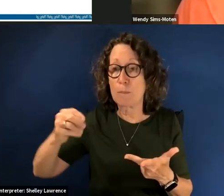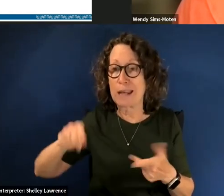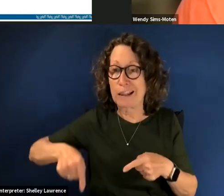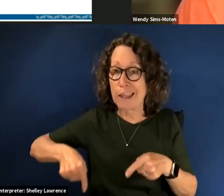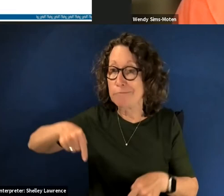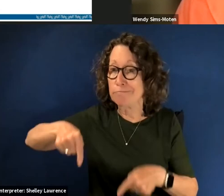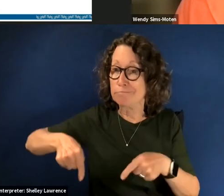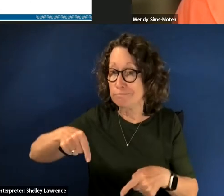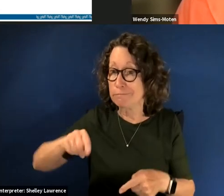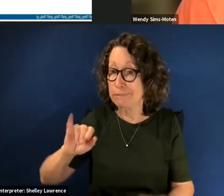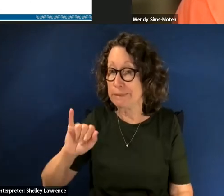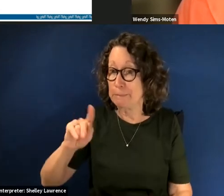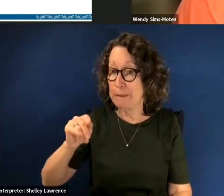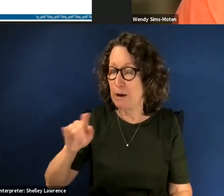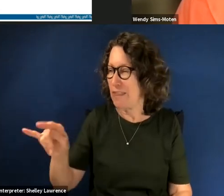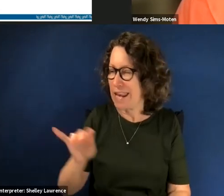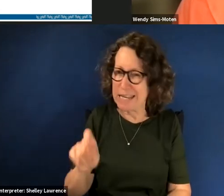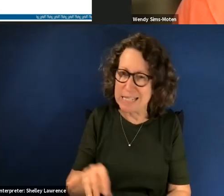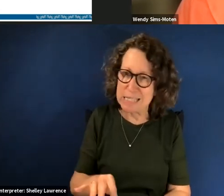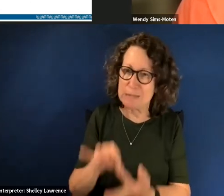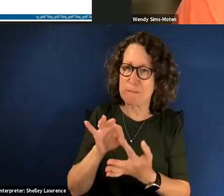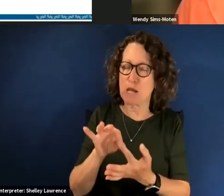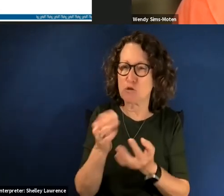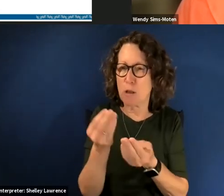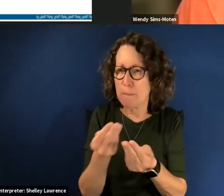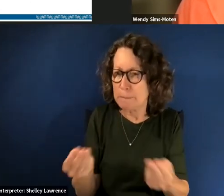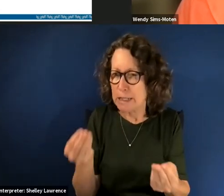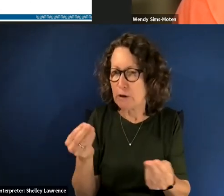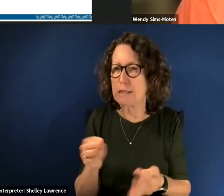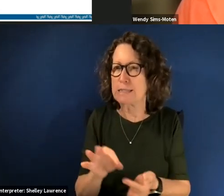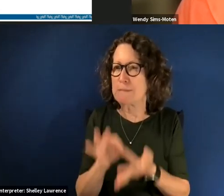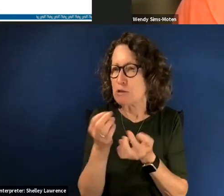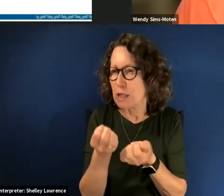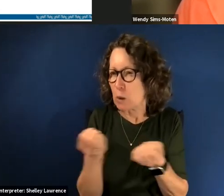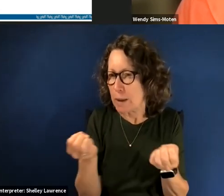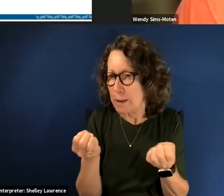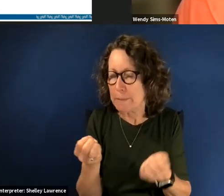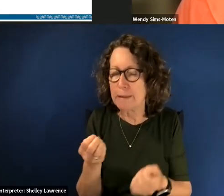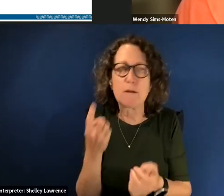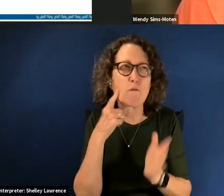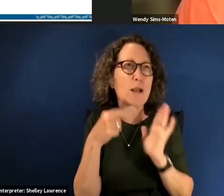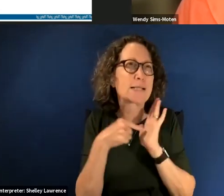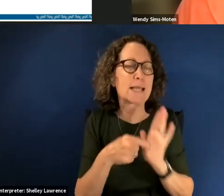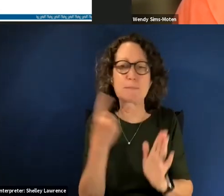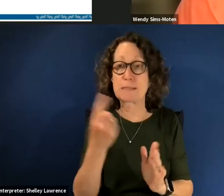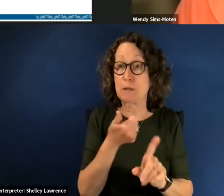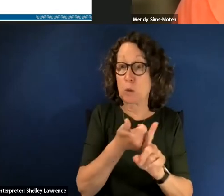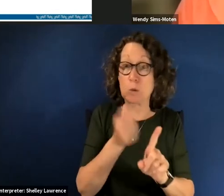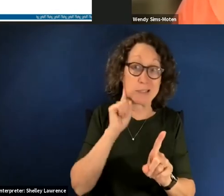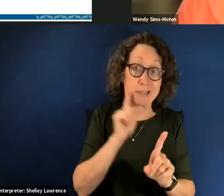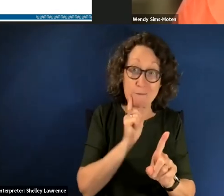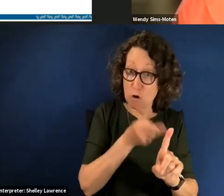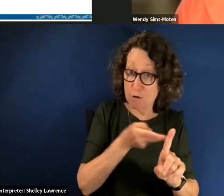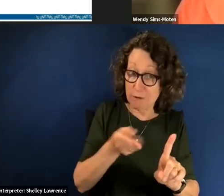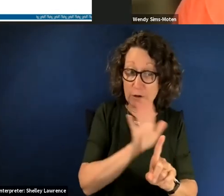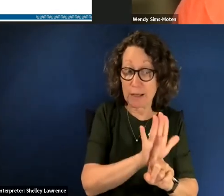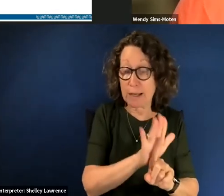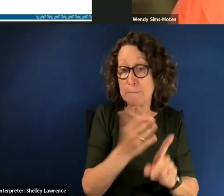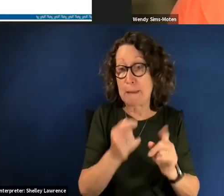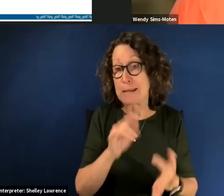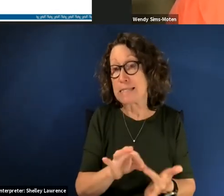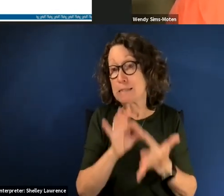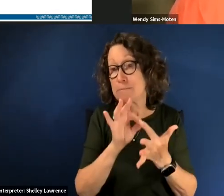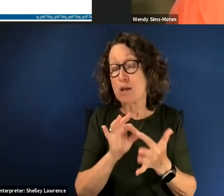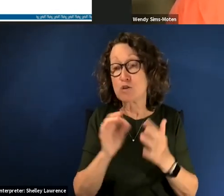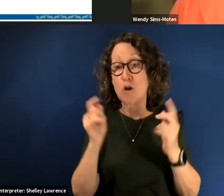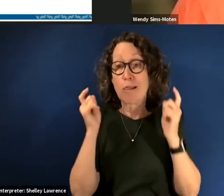need special equipment and materials. So for example, someone who is deaf and hard of hearing might need special